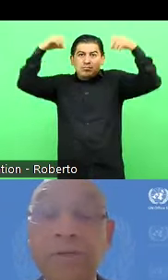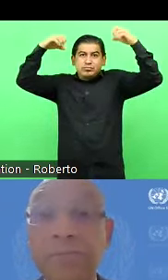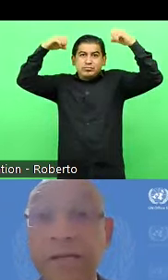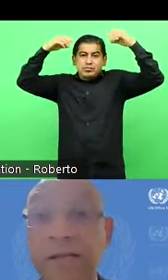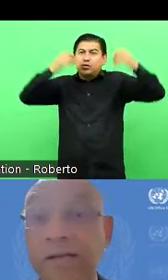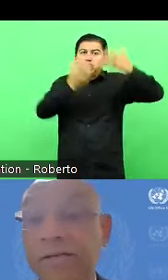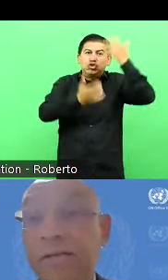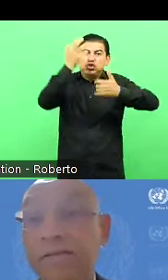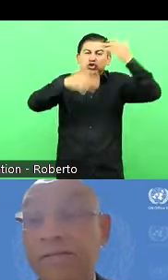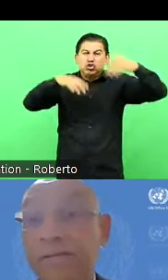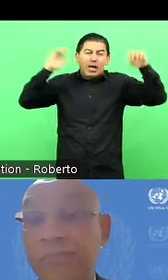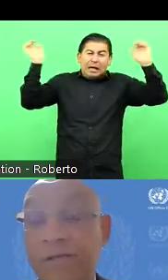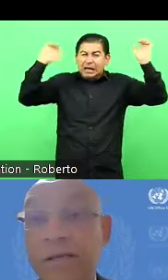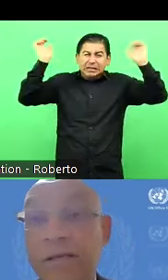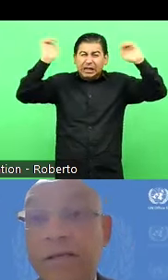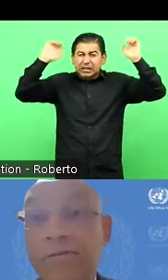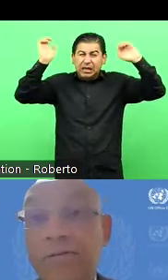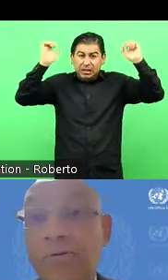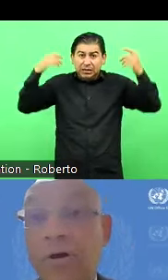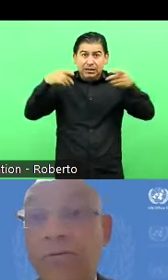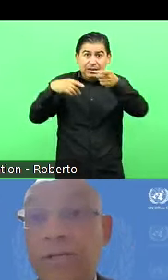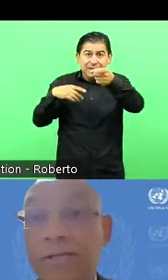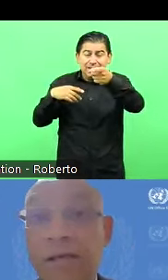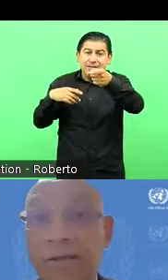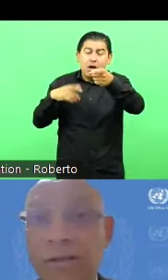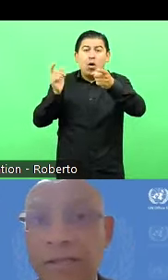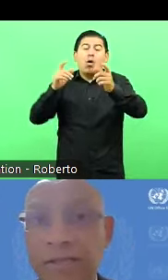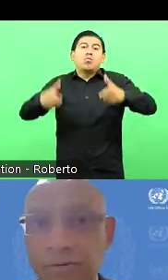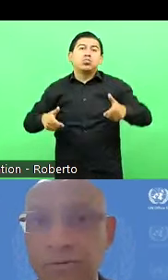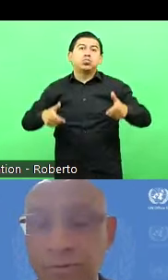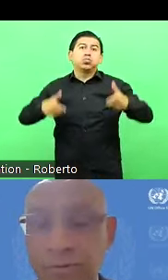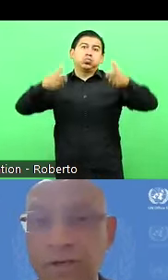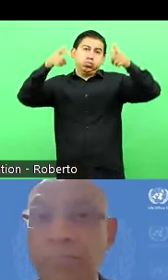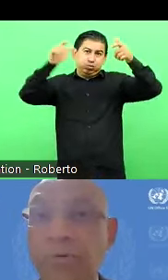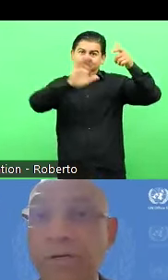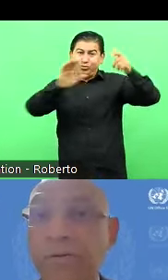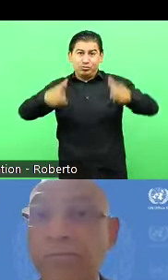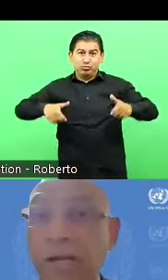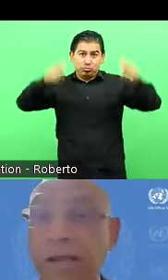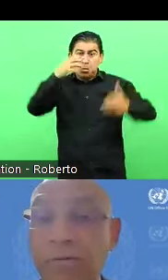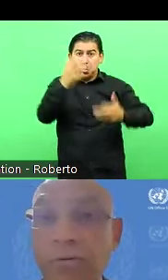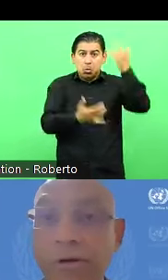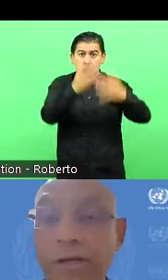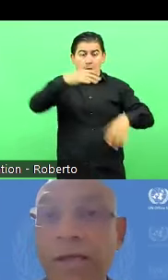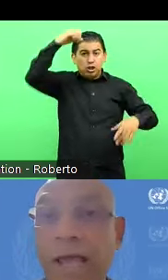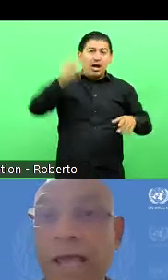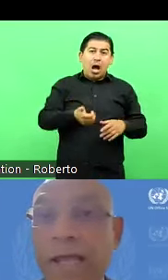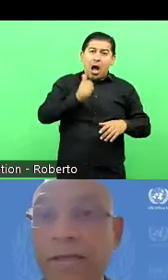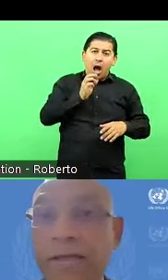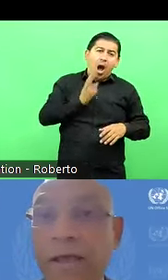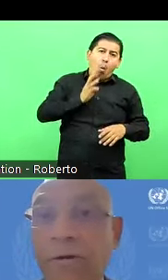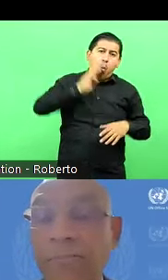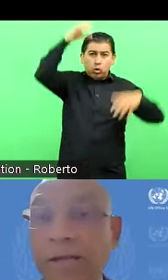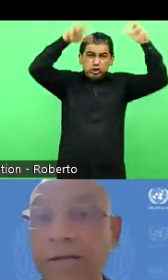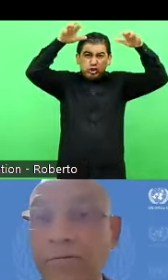be sprinkler systems. So all of these are usual components of a building code, and